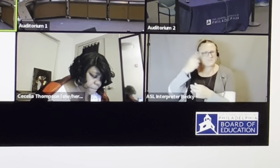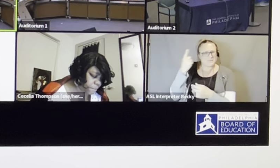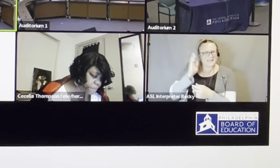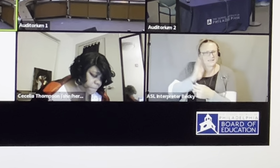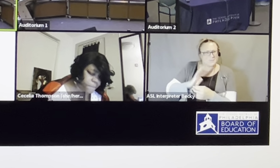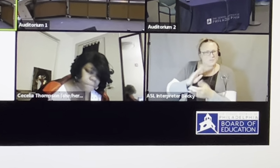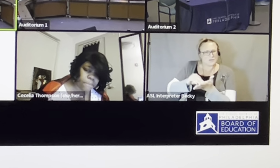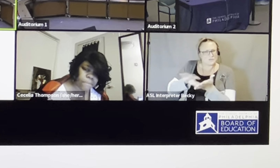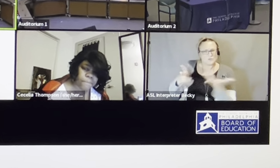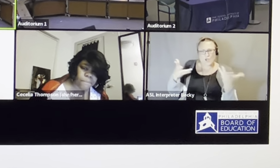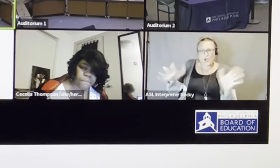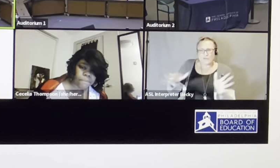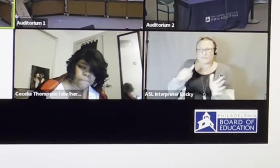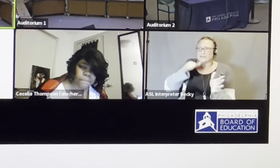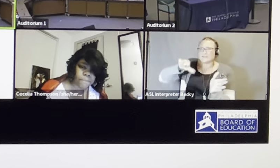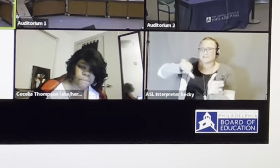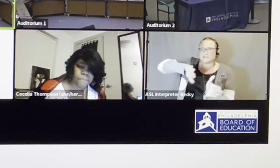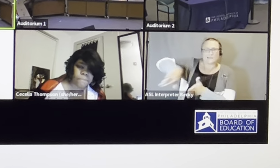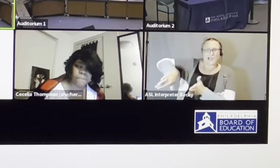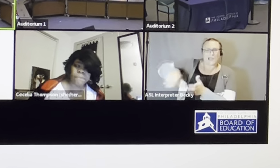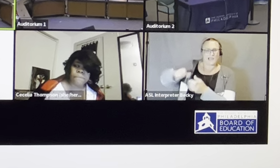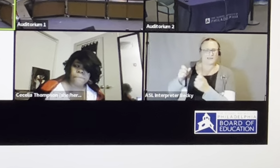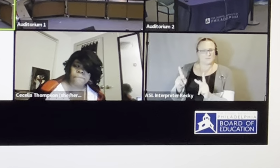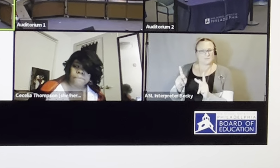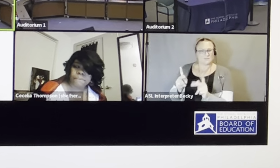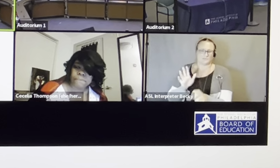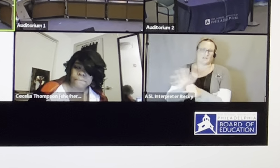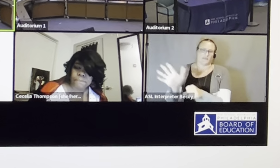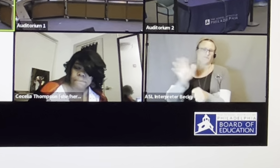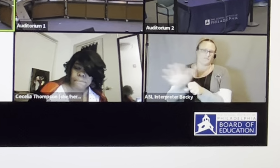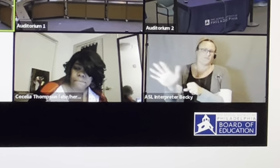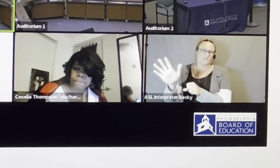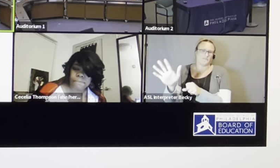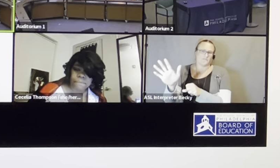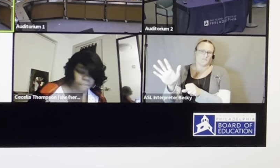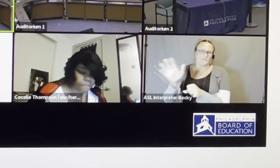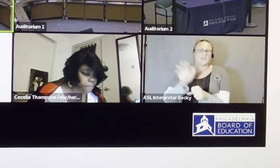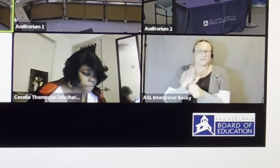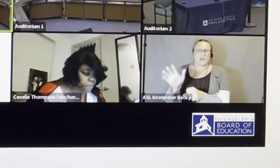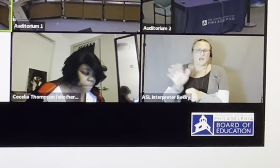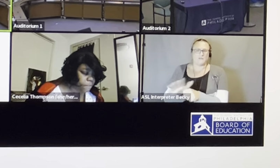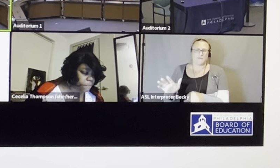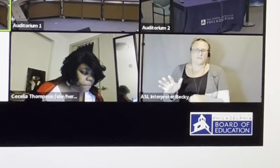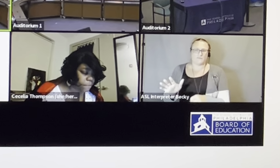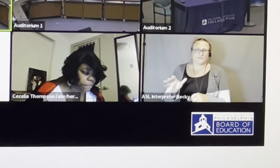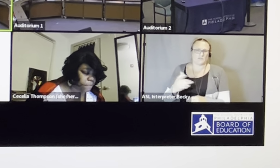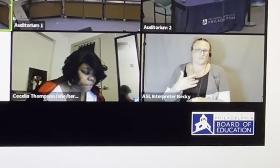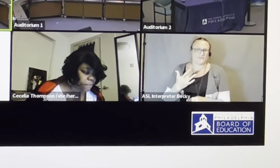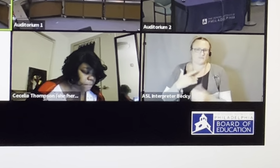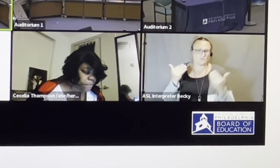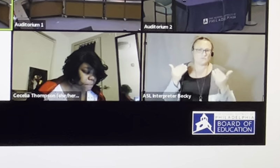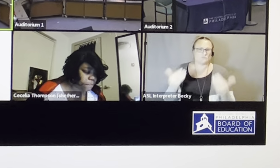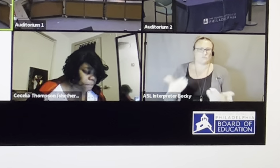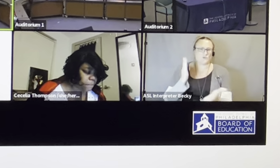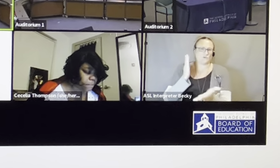denied opportunities. We've had enough denials. And so I think we should move forward.